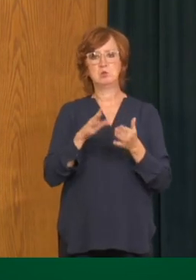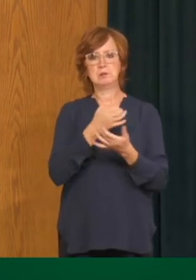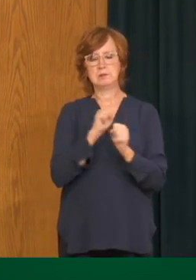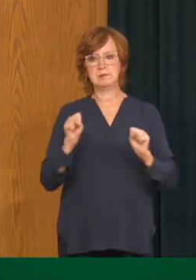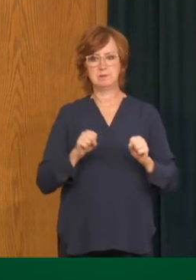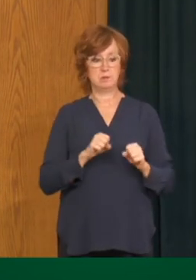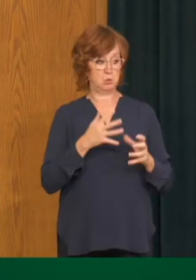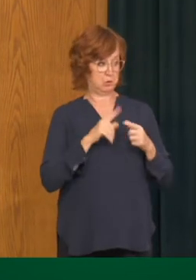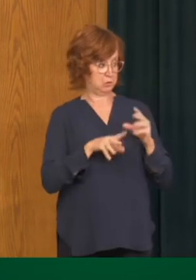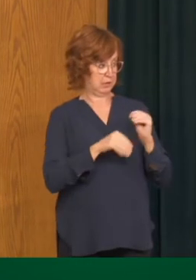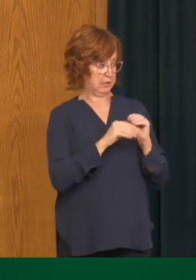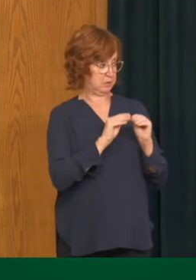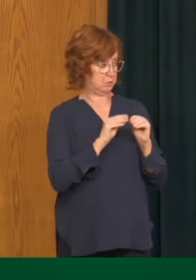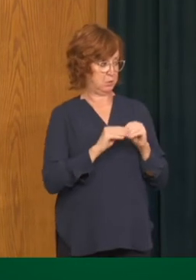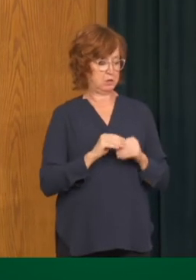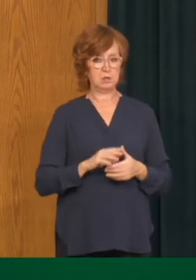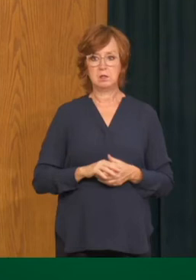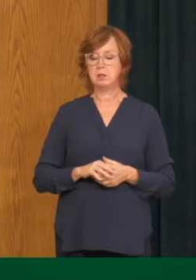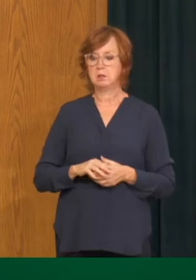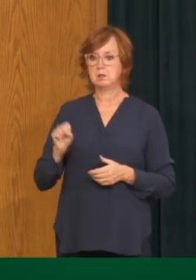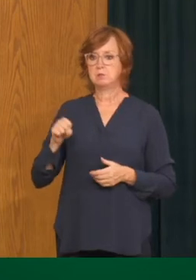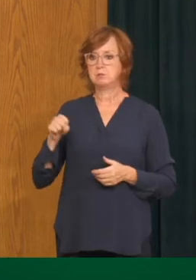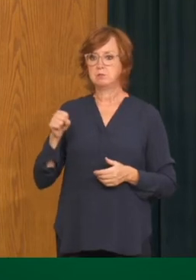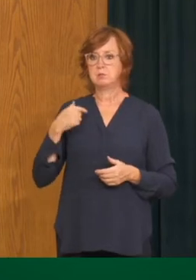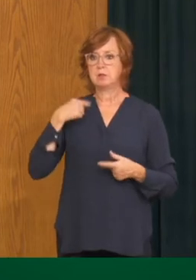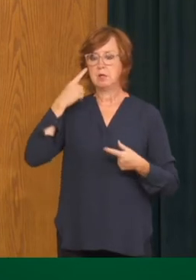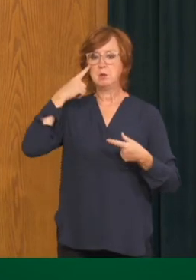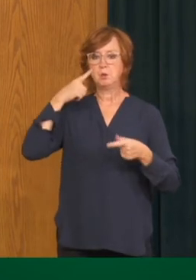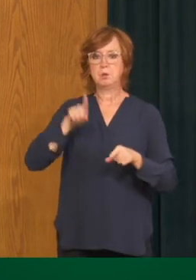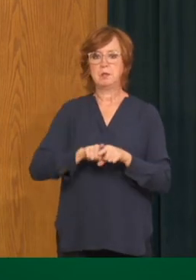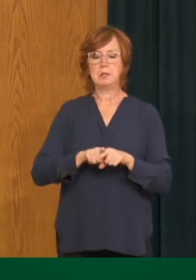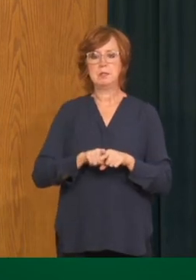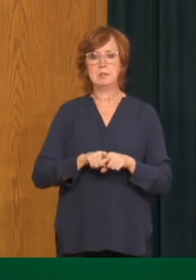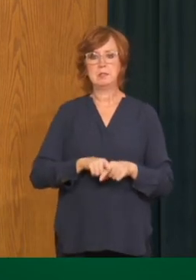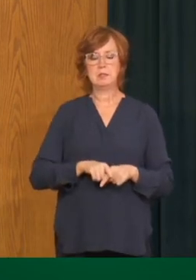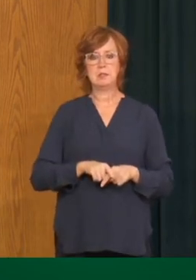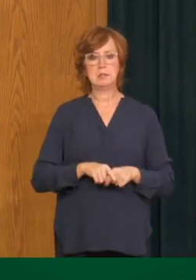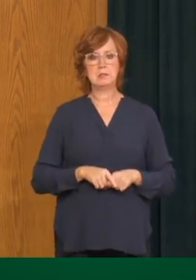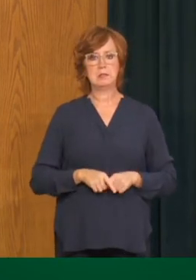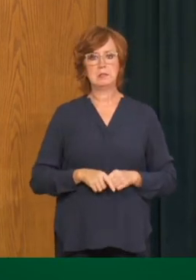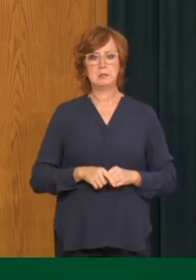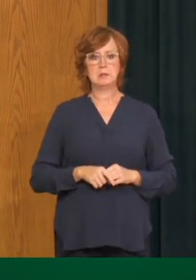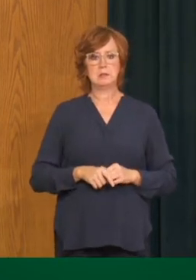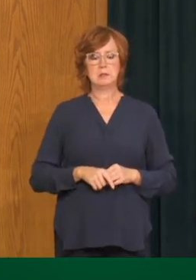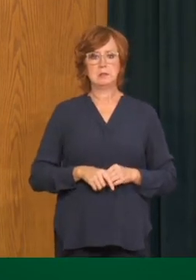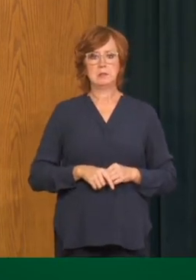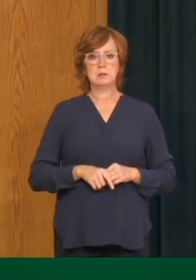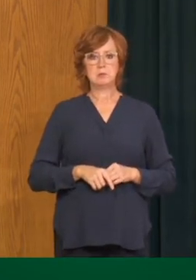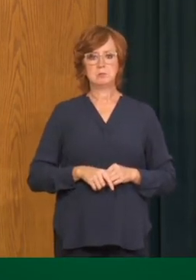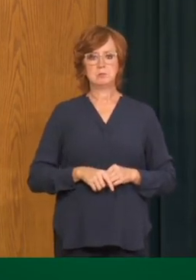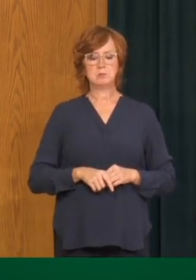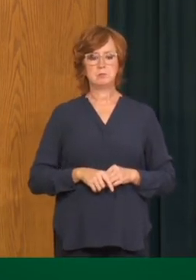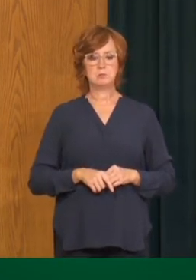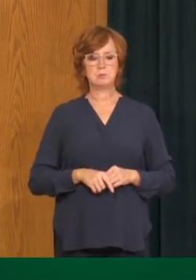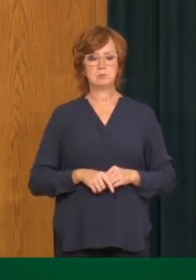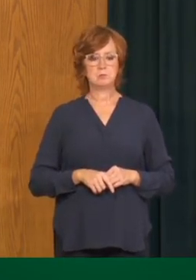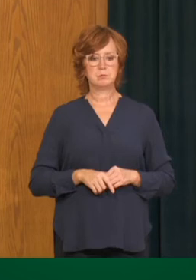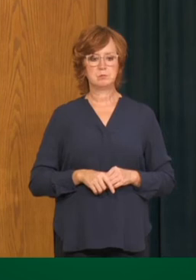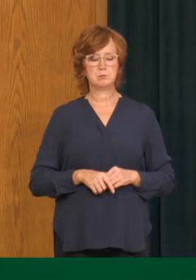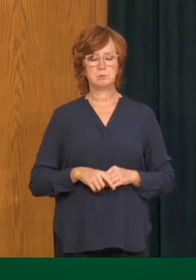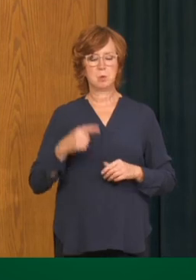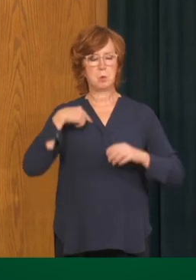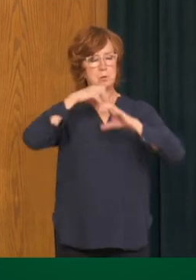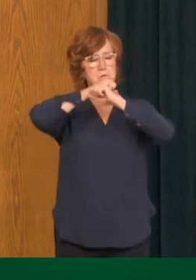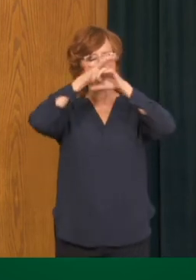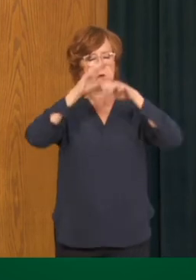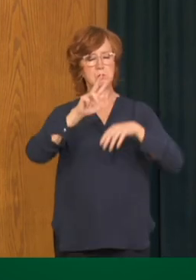the risks? Yeah, no, I fully agree with the visual. When we think about an average